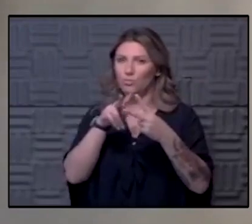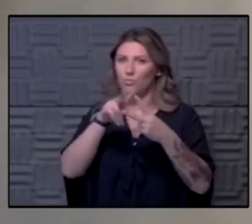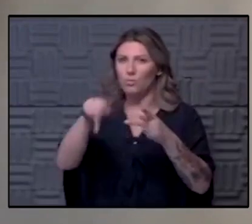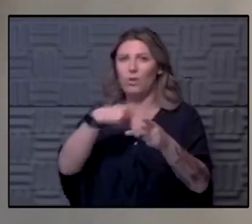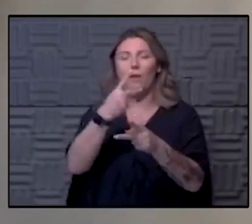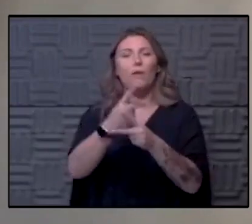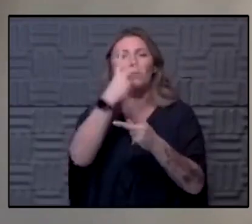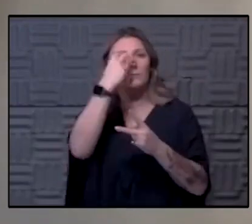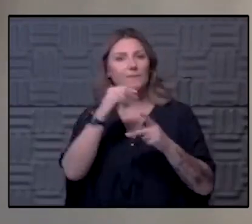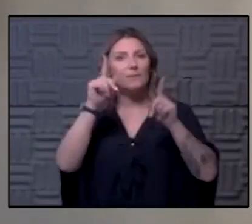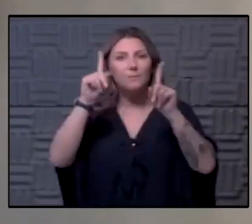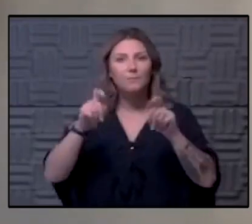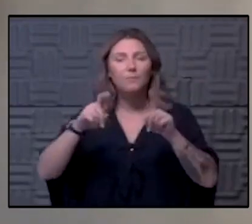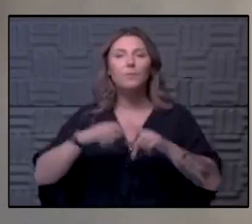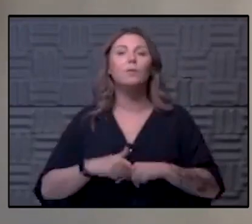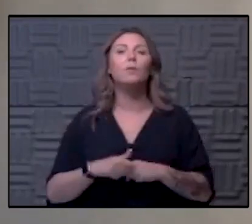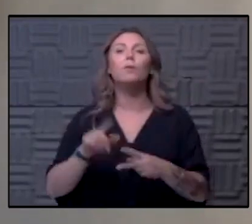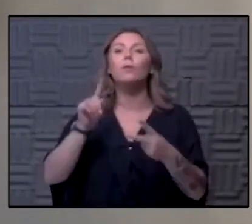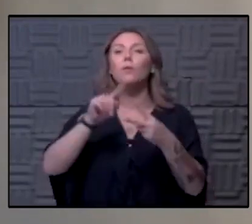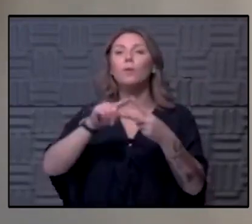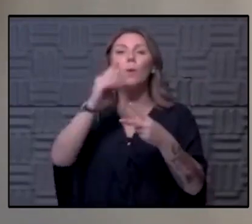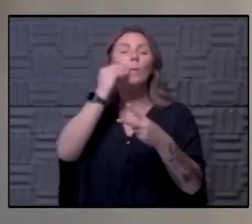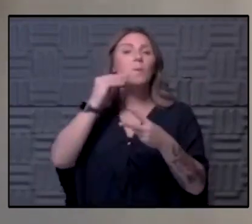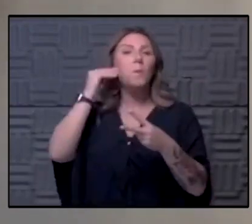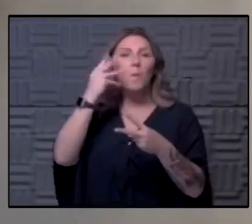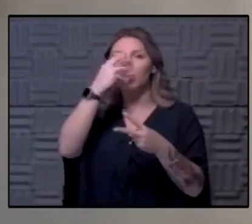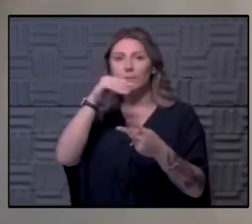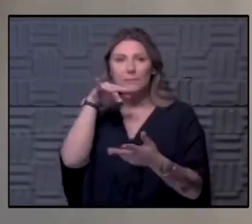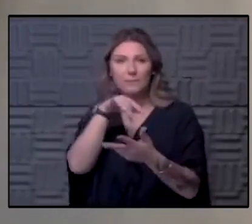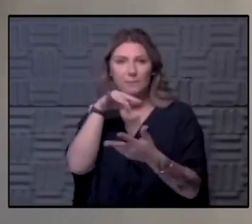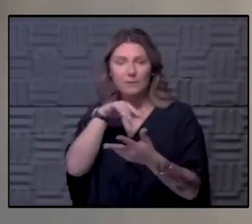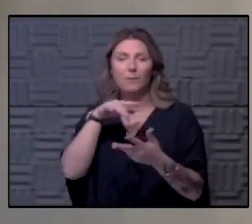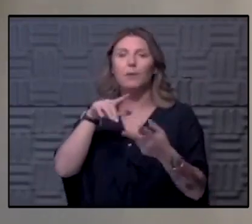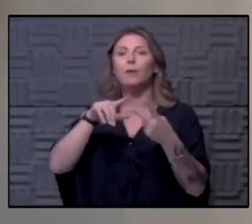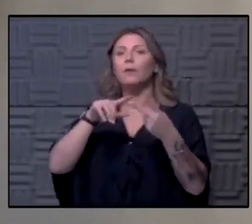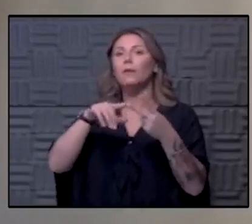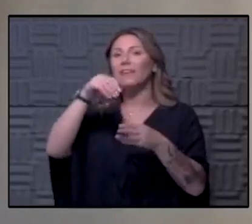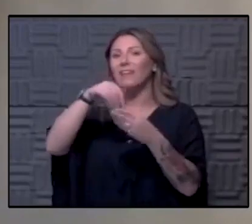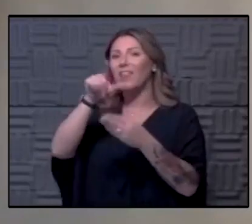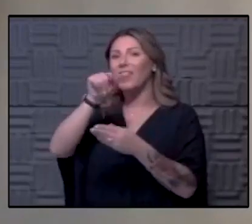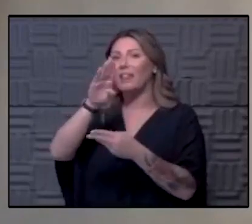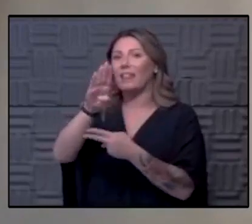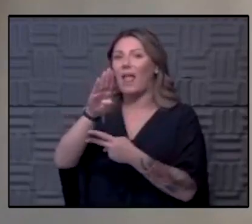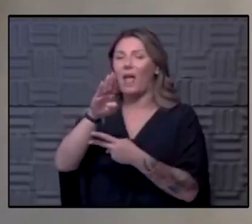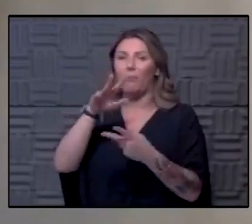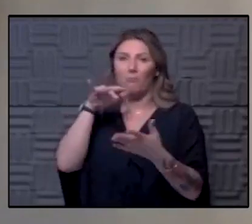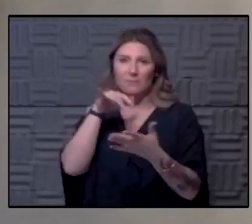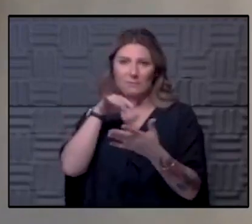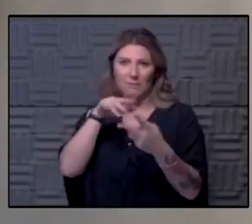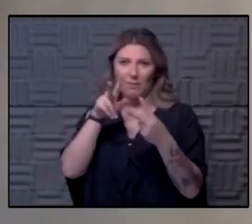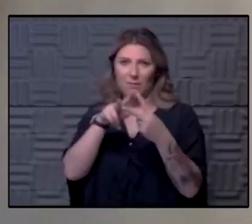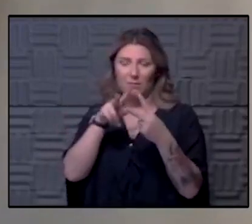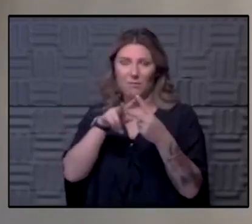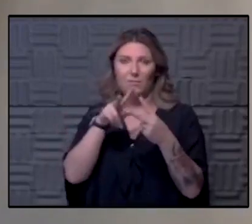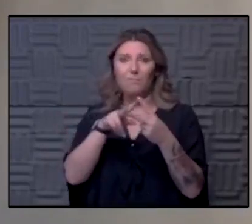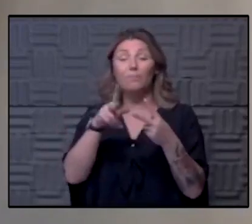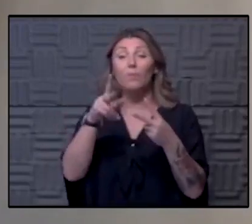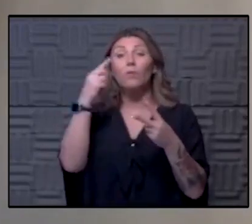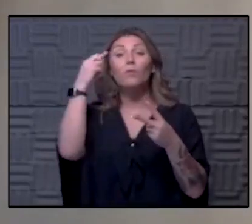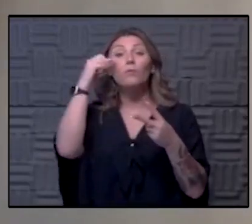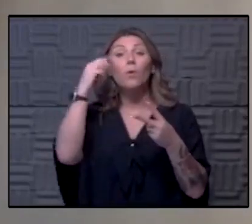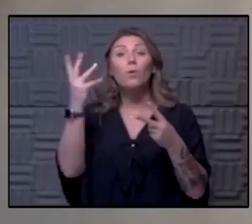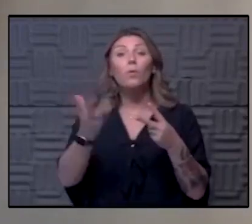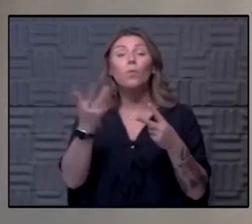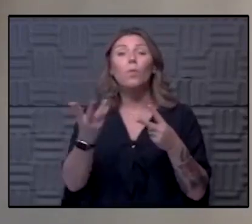of sleep tests. One is a home sleep study, and the other is an in-lab sleep study. Those are